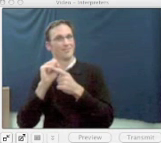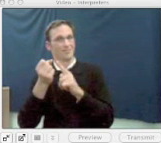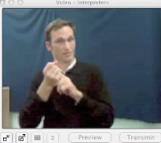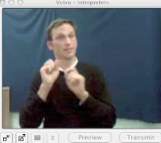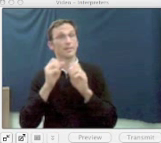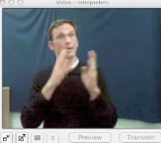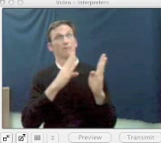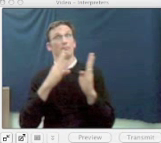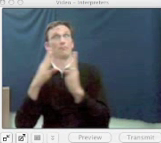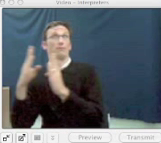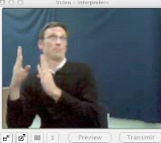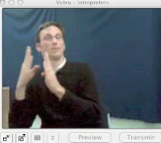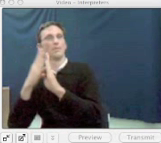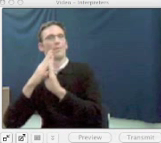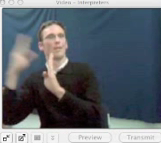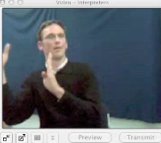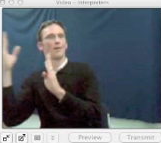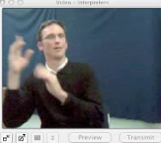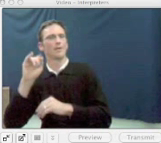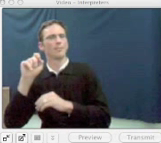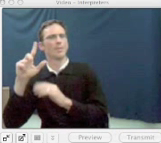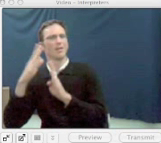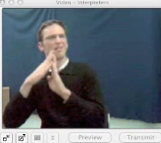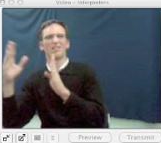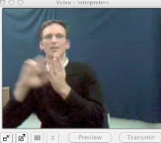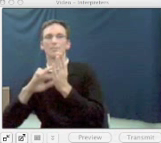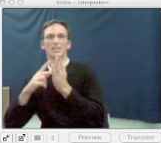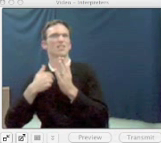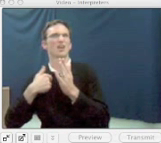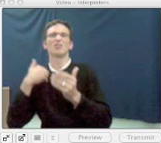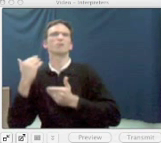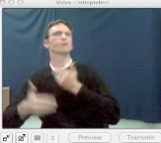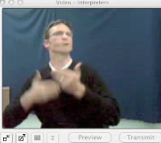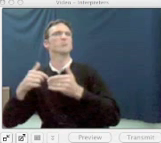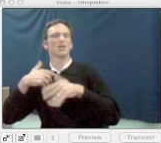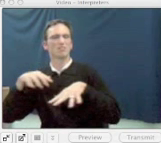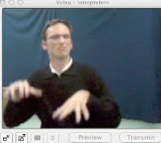too much action. That's true, therefore, ineffective and or unethical. Let's look at some